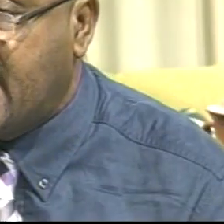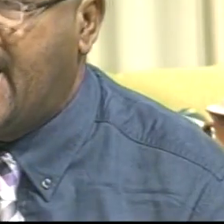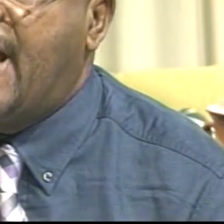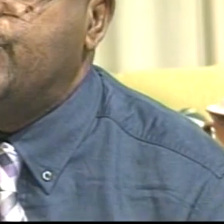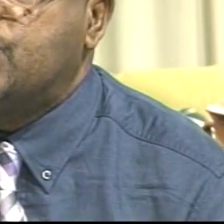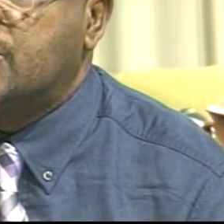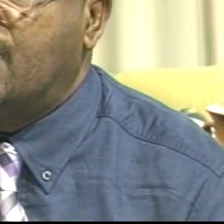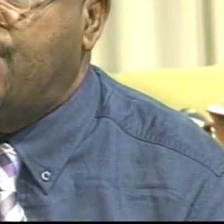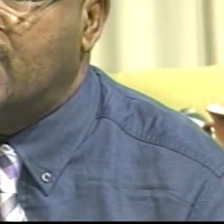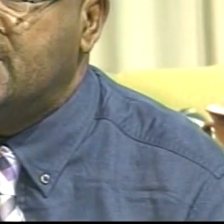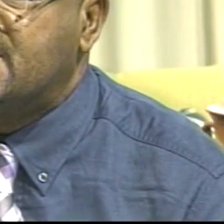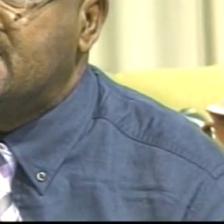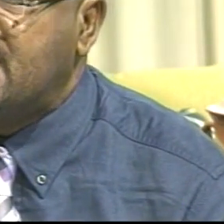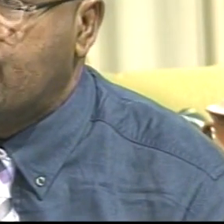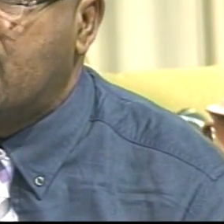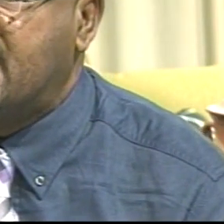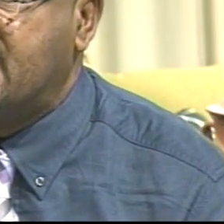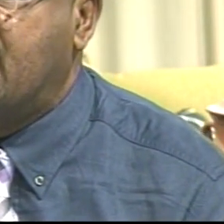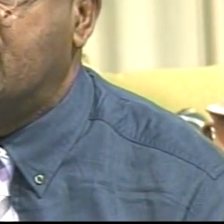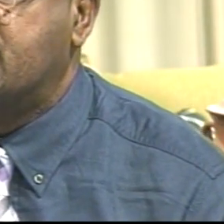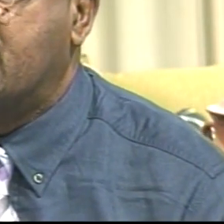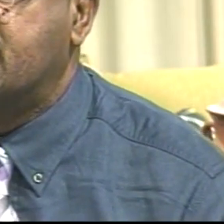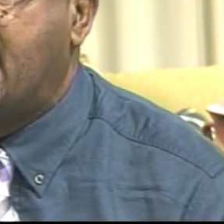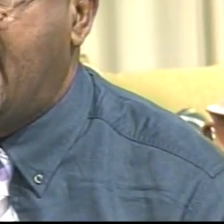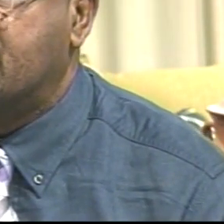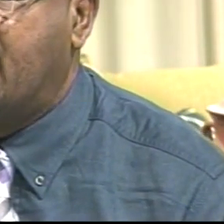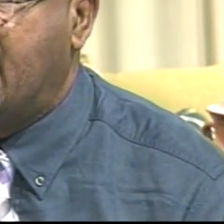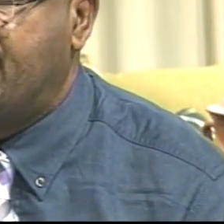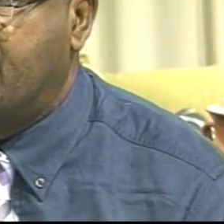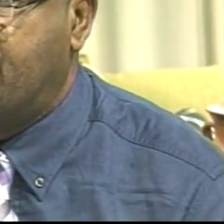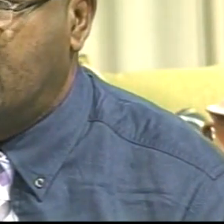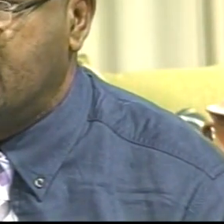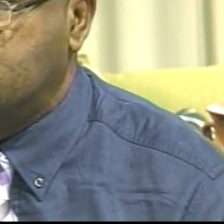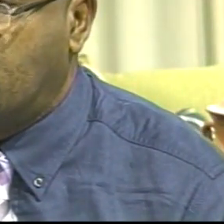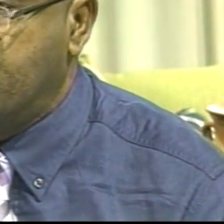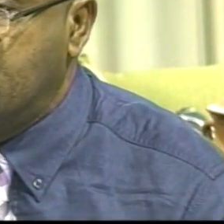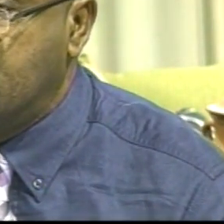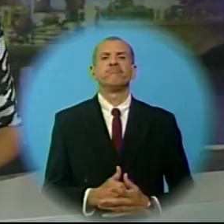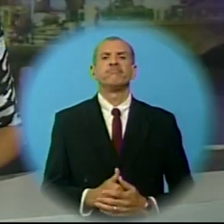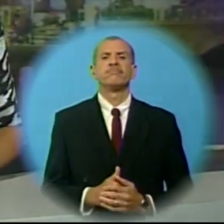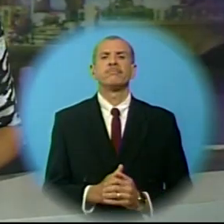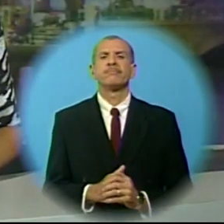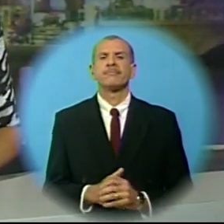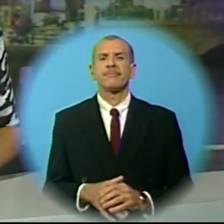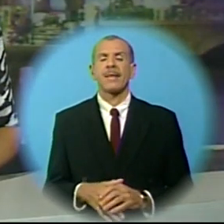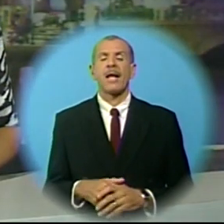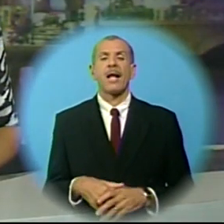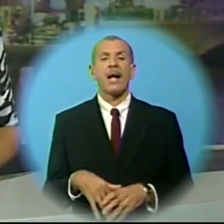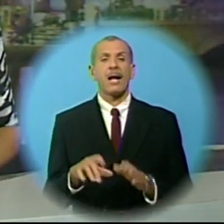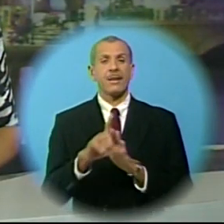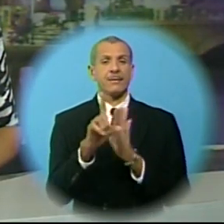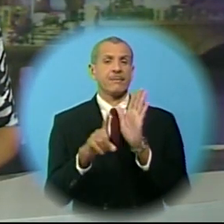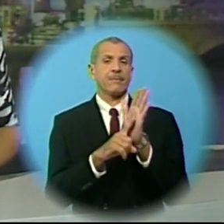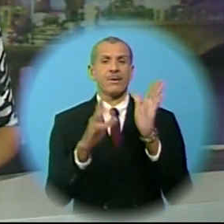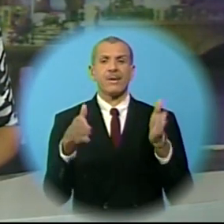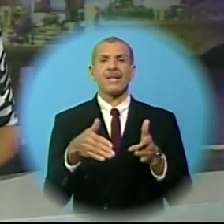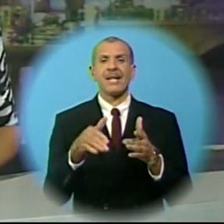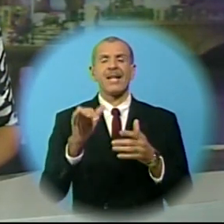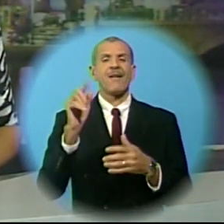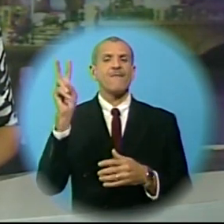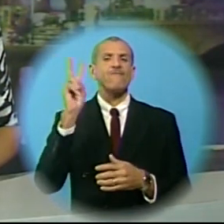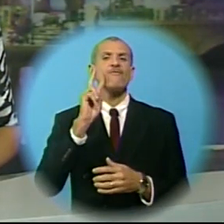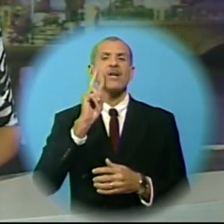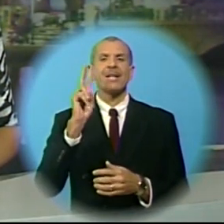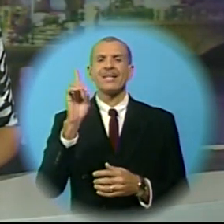chaotic, and we should not fall in the same rut that they have themselves have fallen into. Meantime, Attorney-at-Law Senator Verla